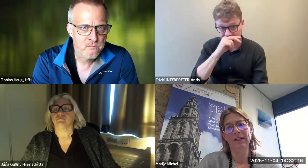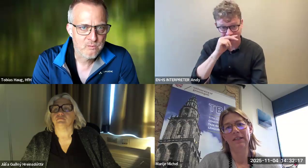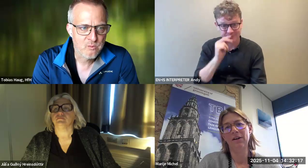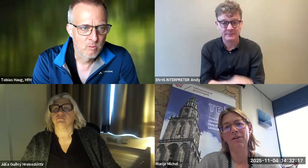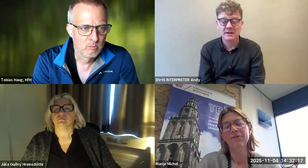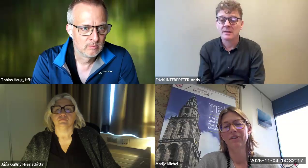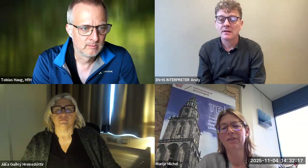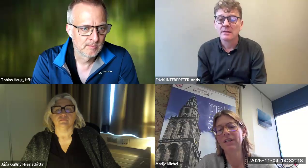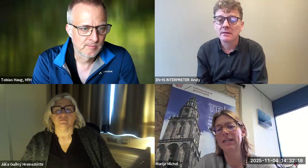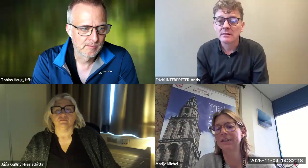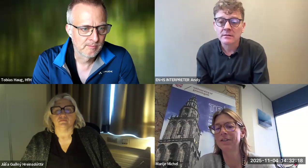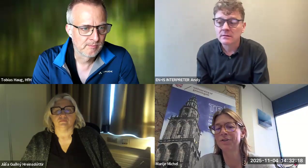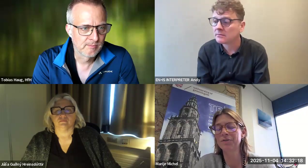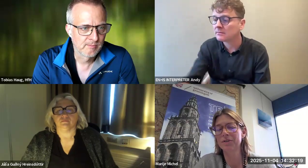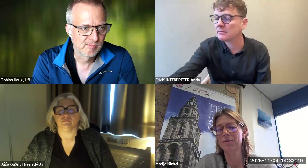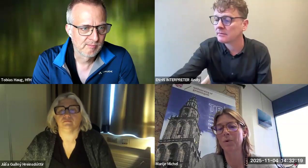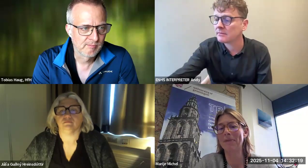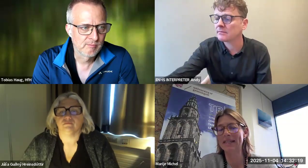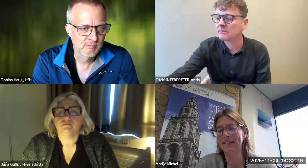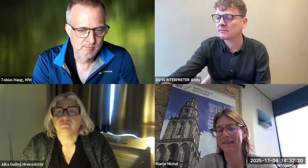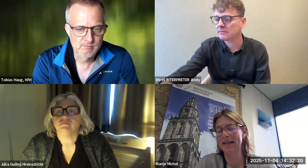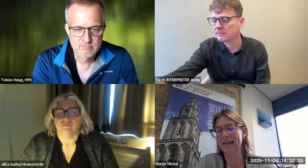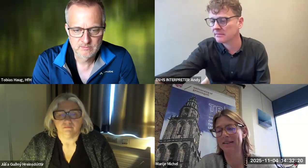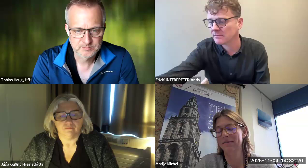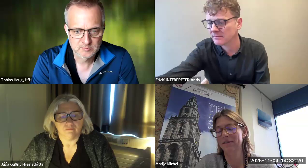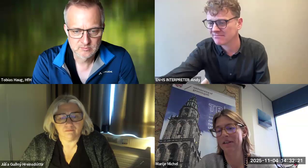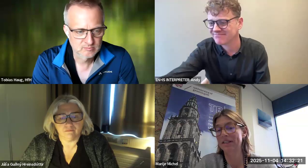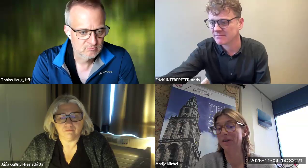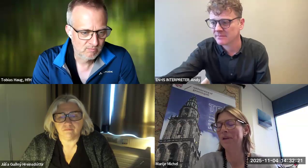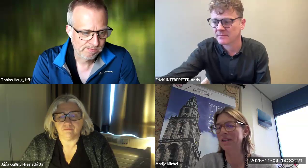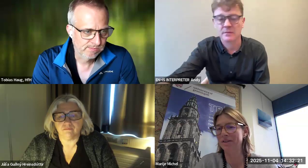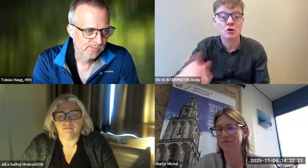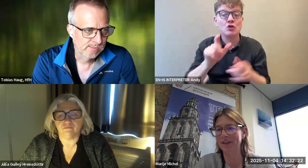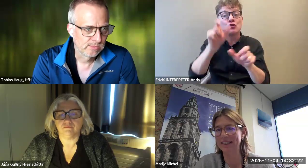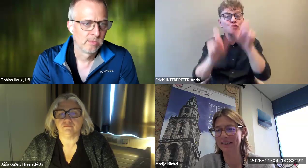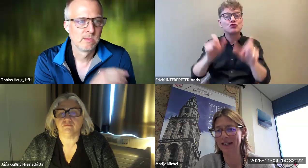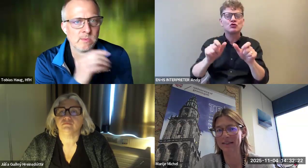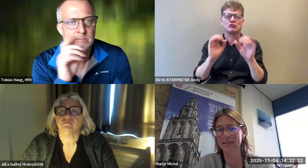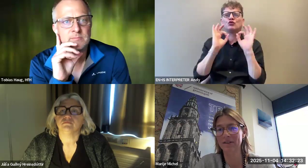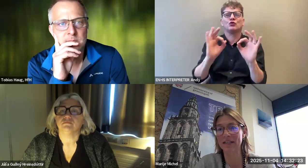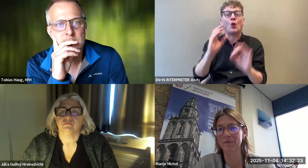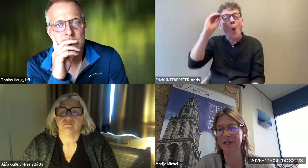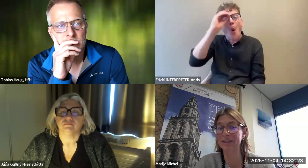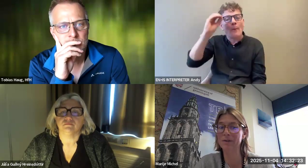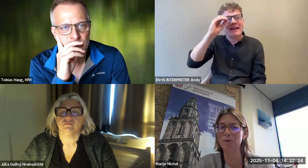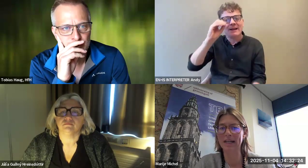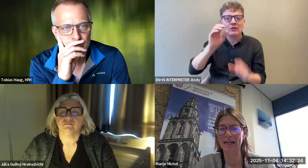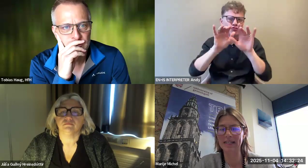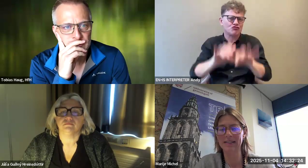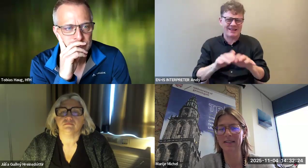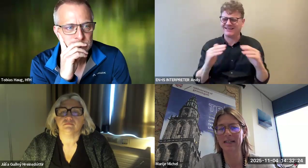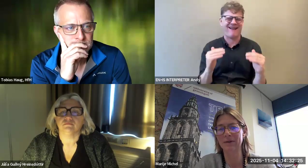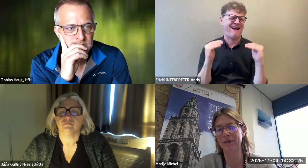Now, overall, the students were best at the opinion writing task. So that's where they